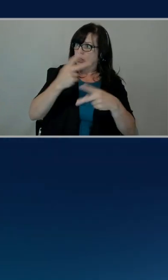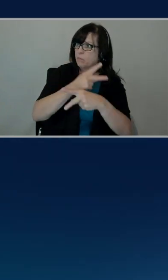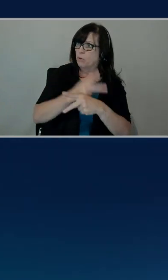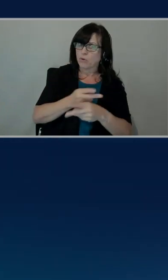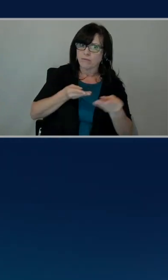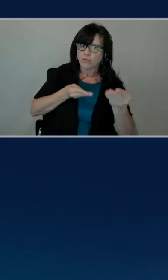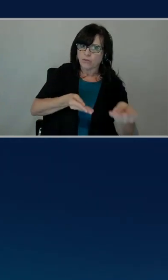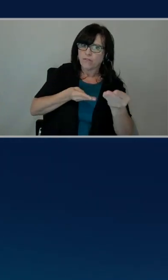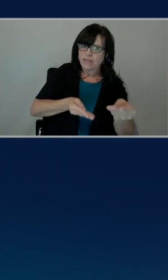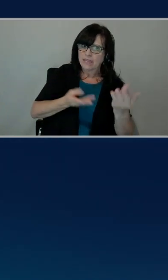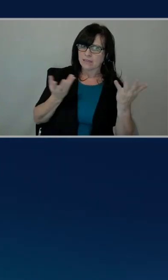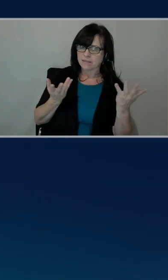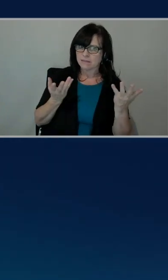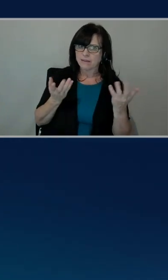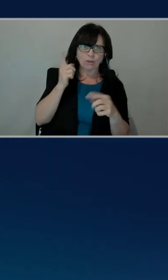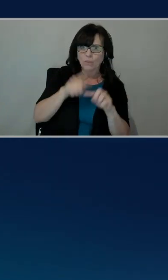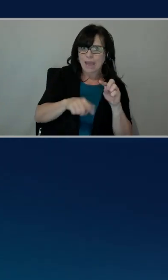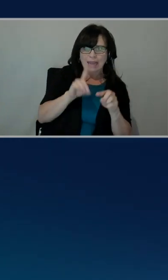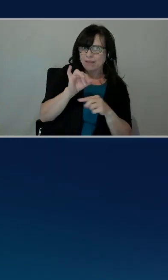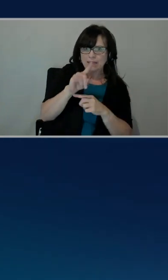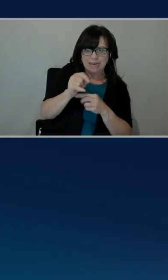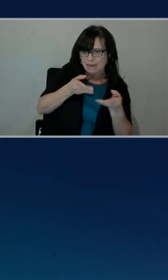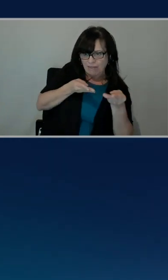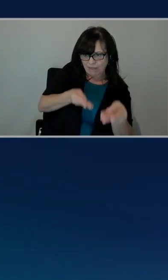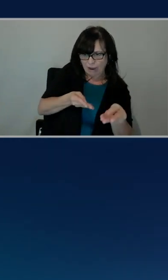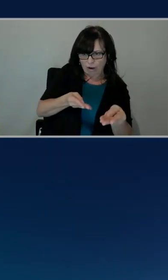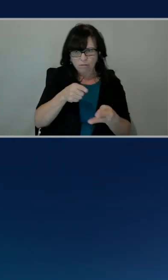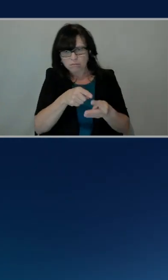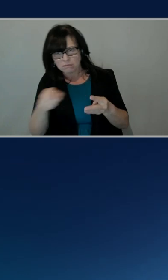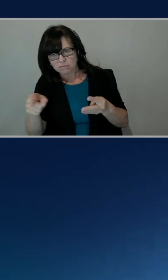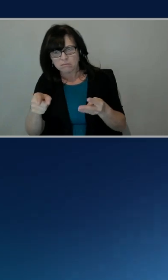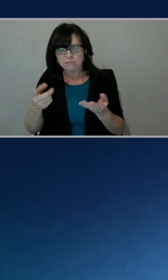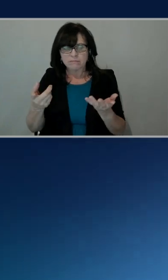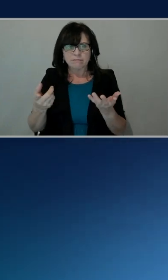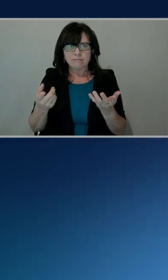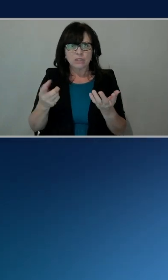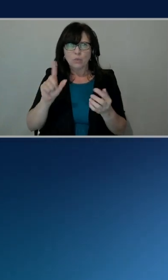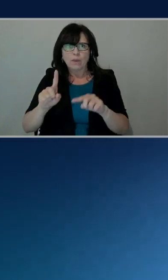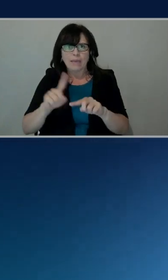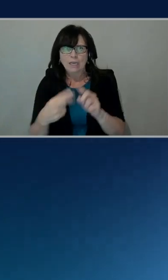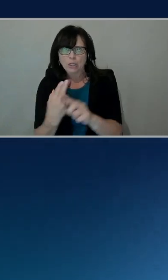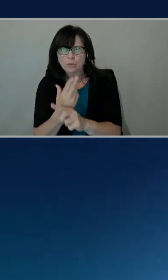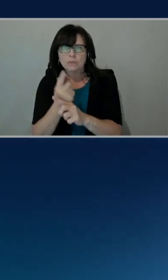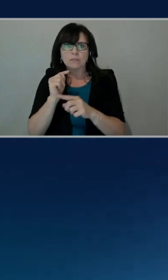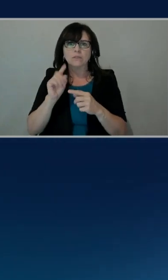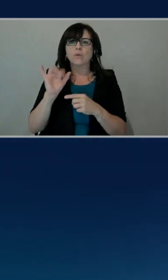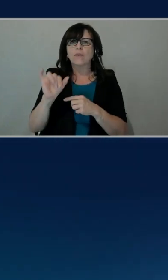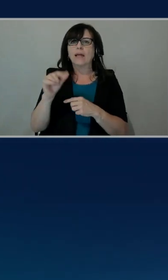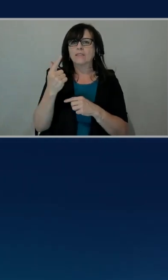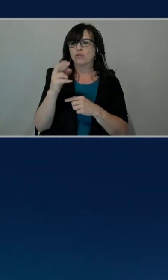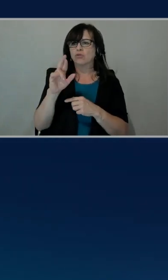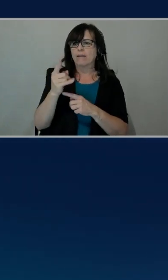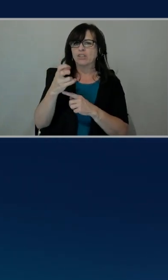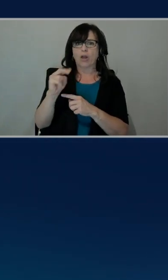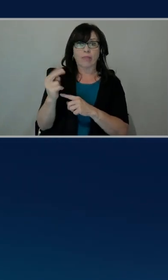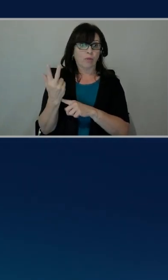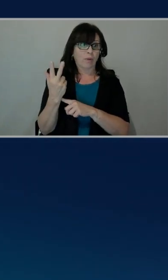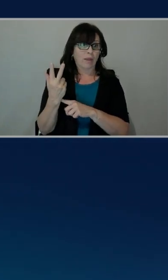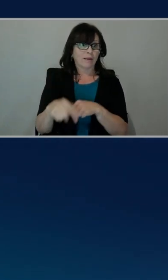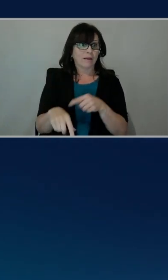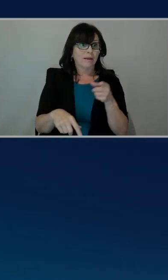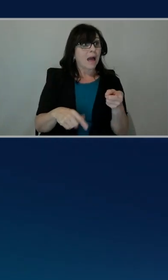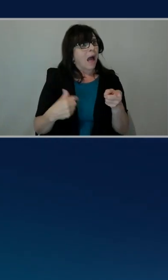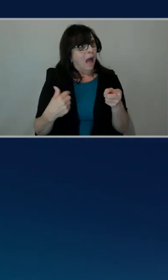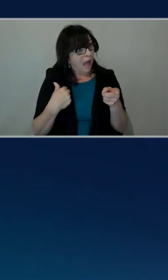compute performance, but you can't get the data in there, you can't utilize it, right? Yeah. So that's Graviton 3. You alluded to. That's right. I was at the New York